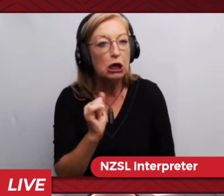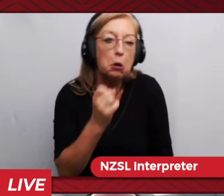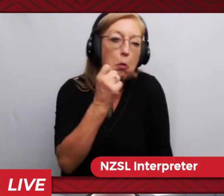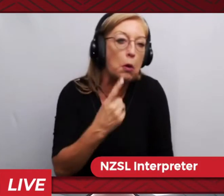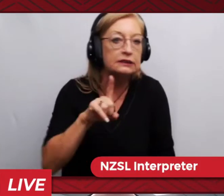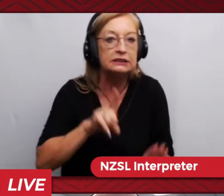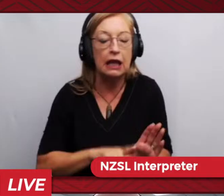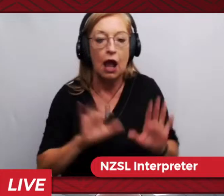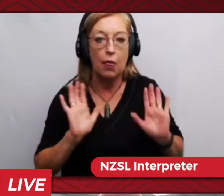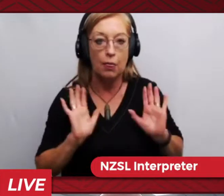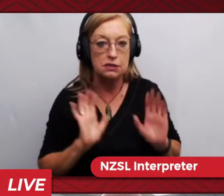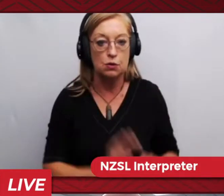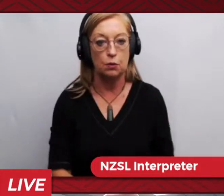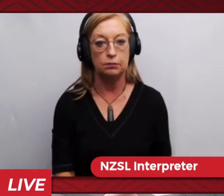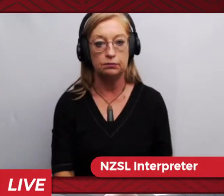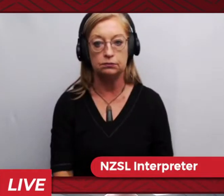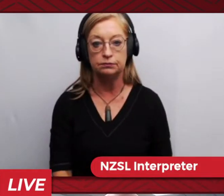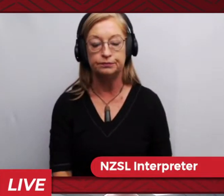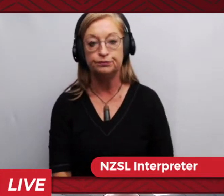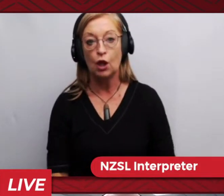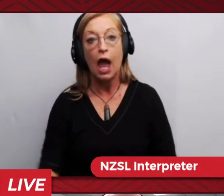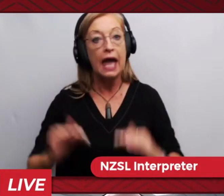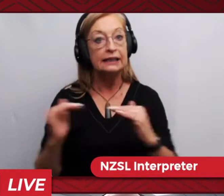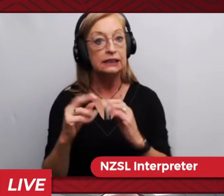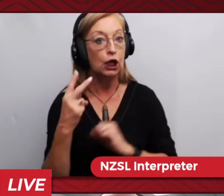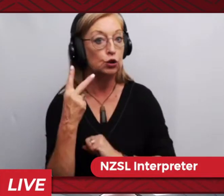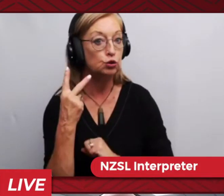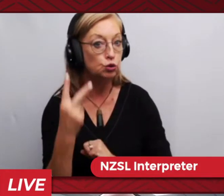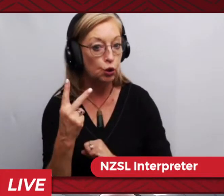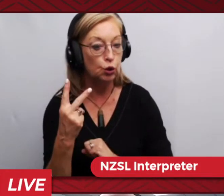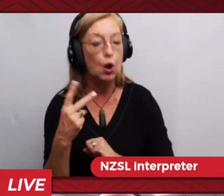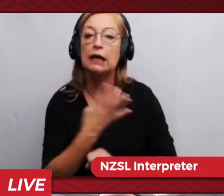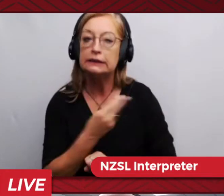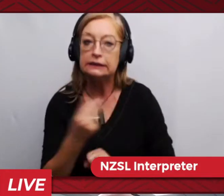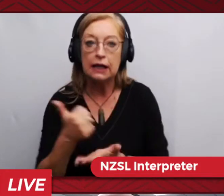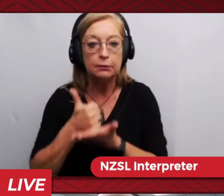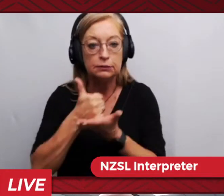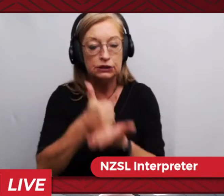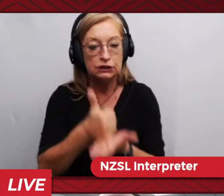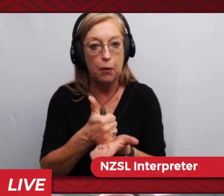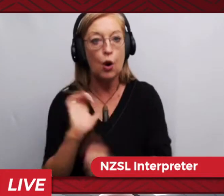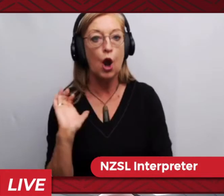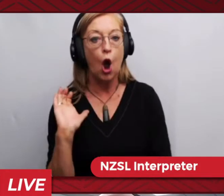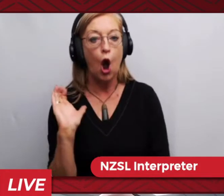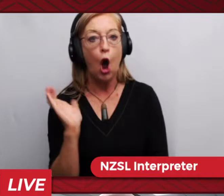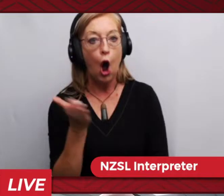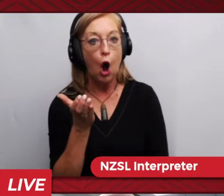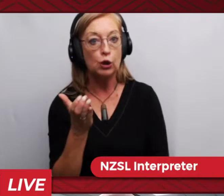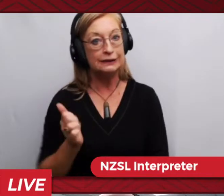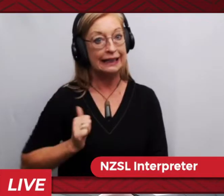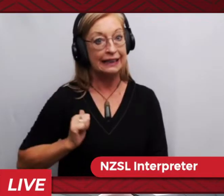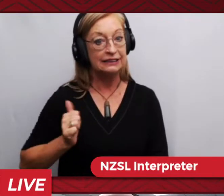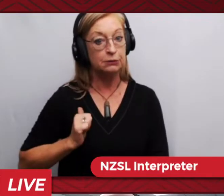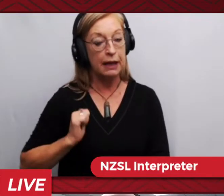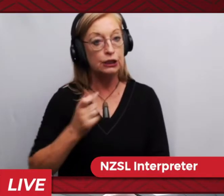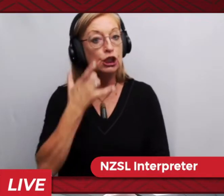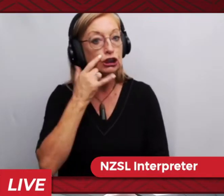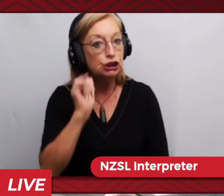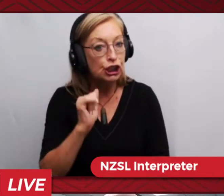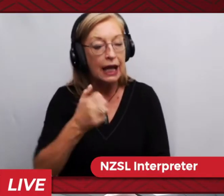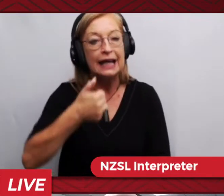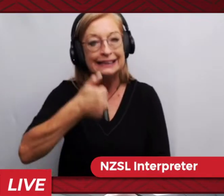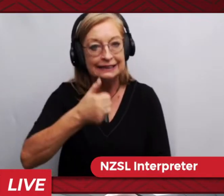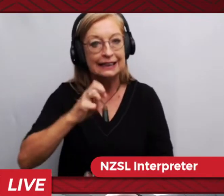year. In tier 2, that's some support and the host is expected to check in every 6